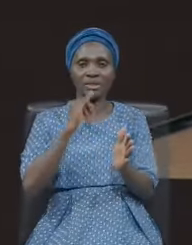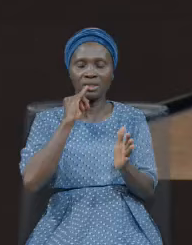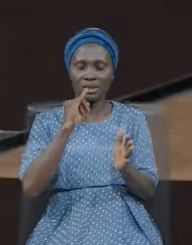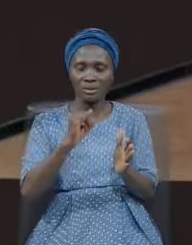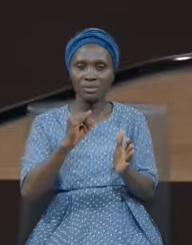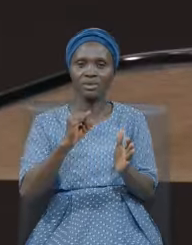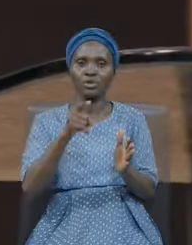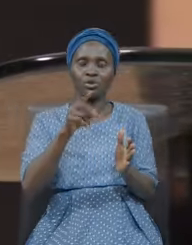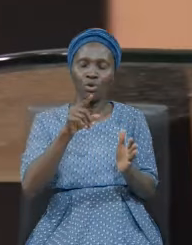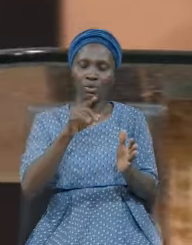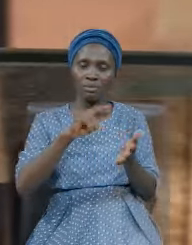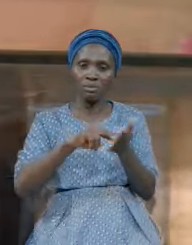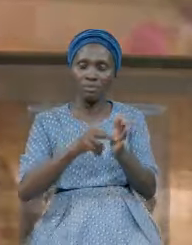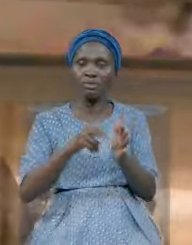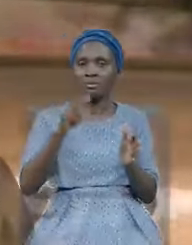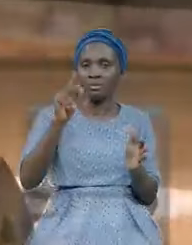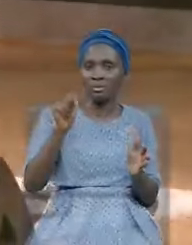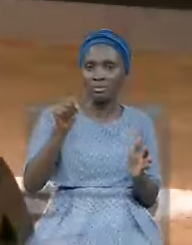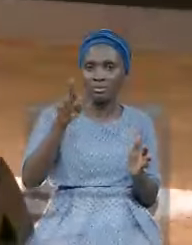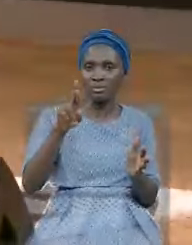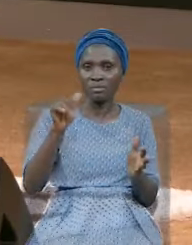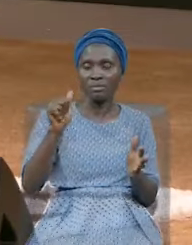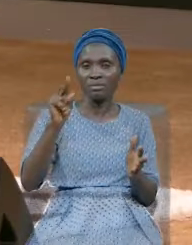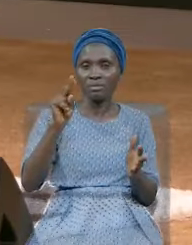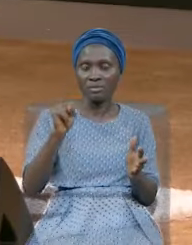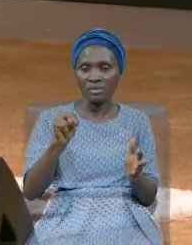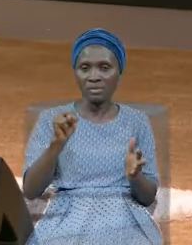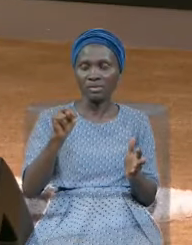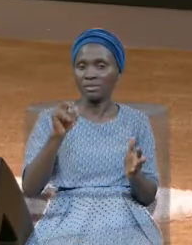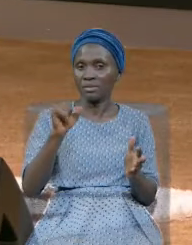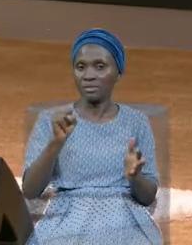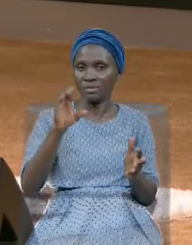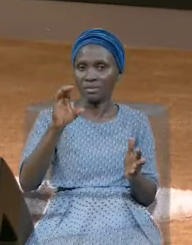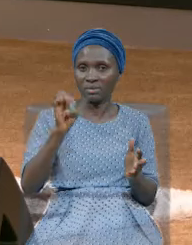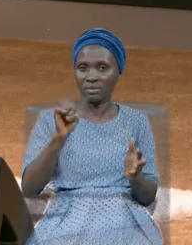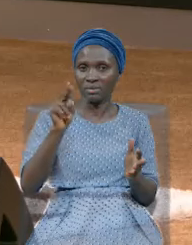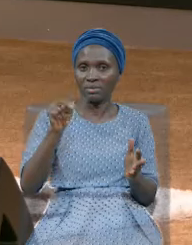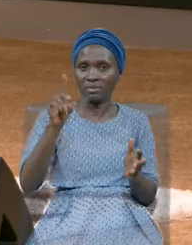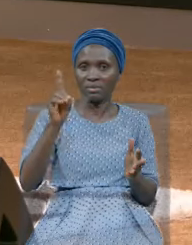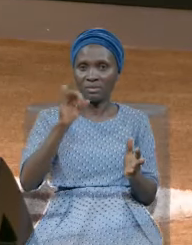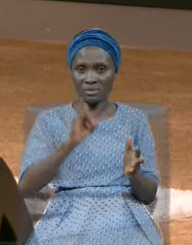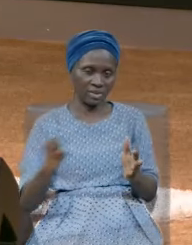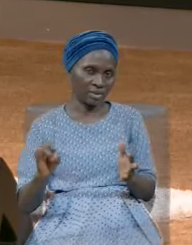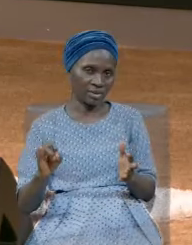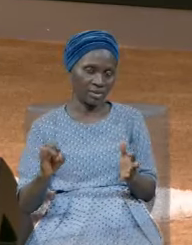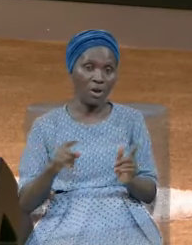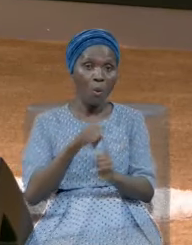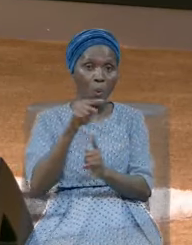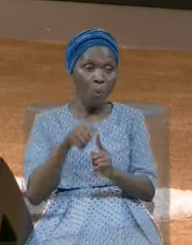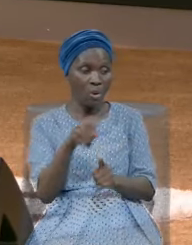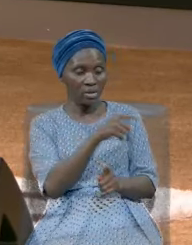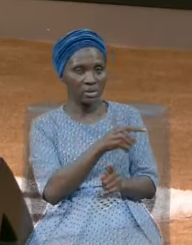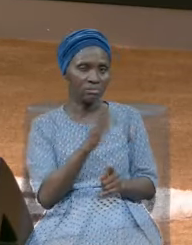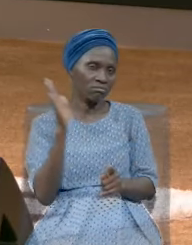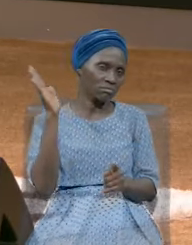When they slap you on the one cheek and you endure, you don't